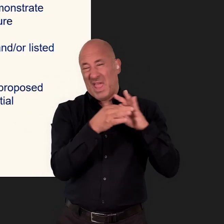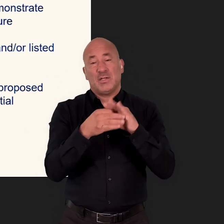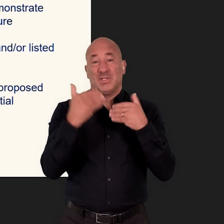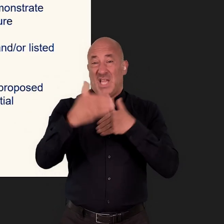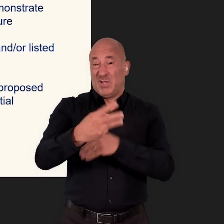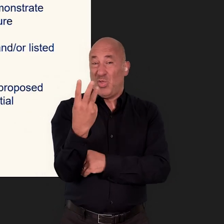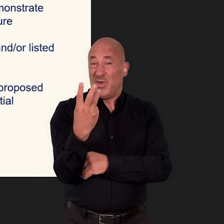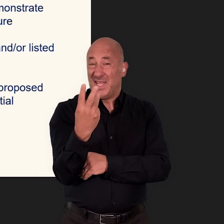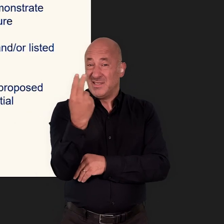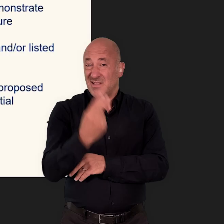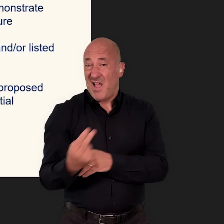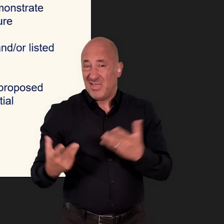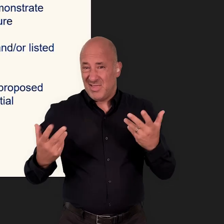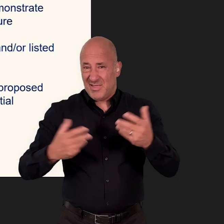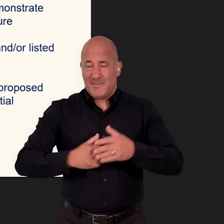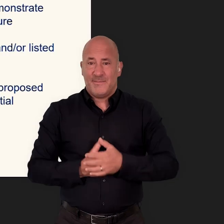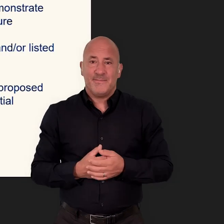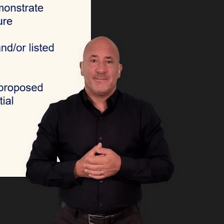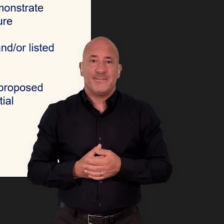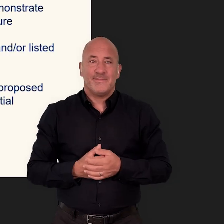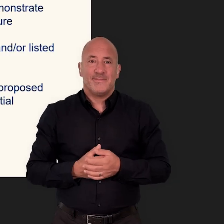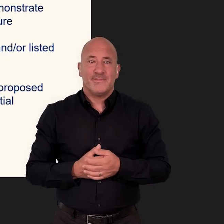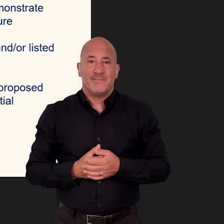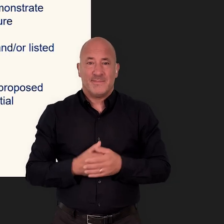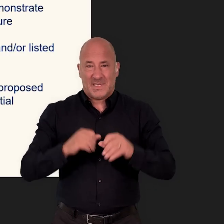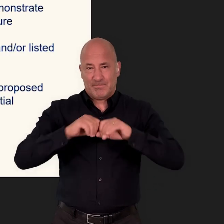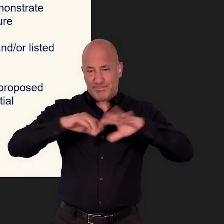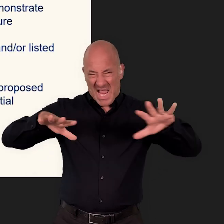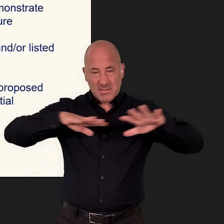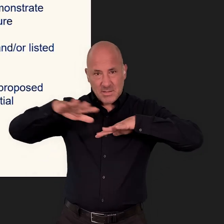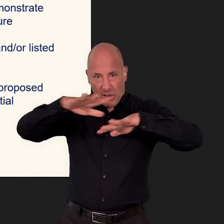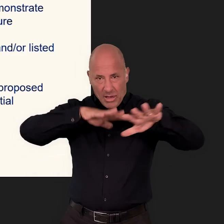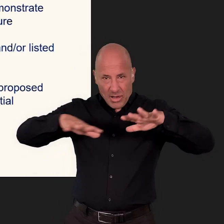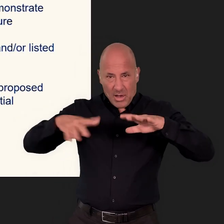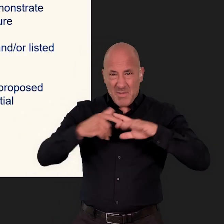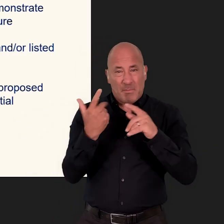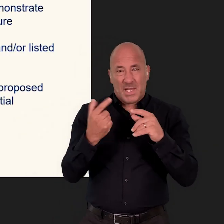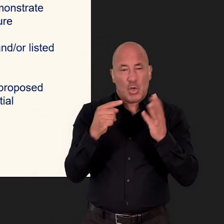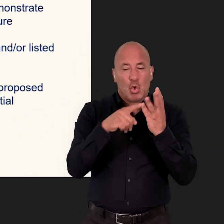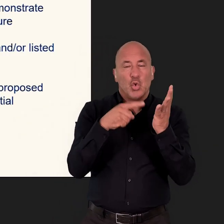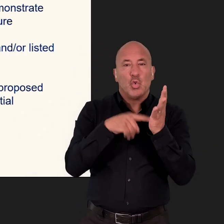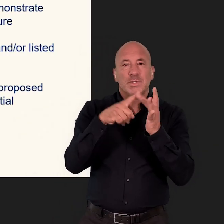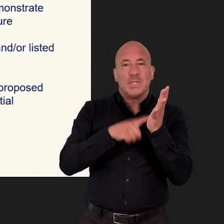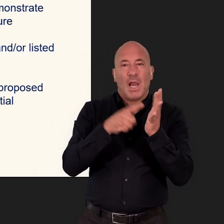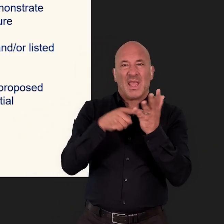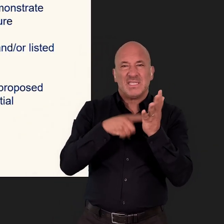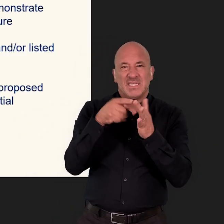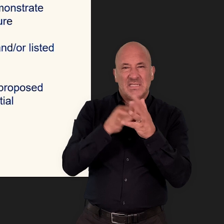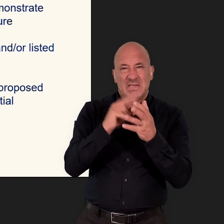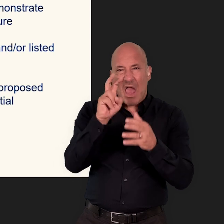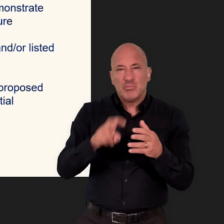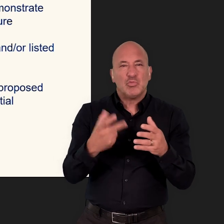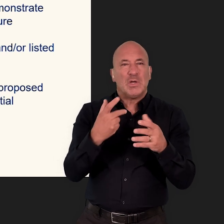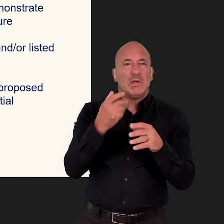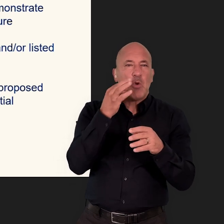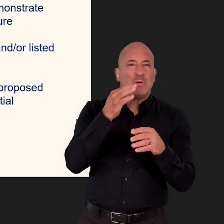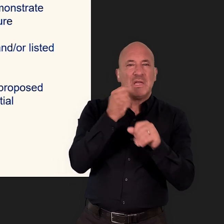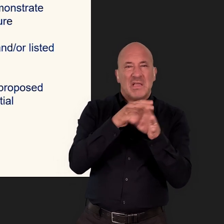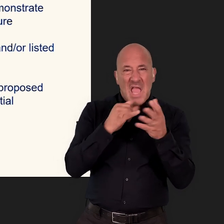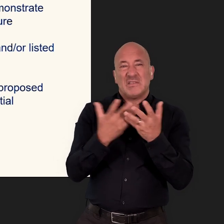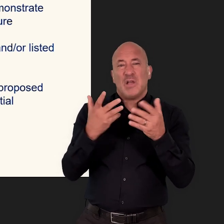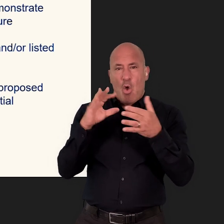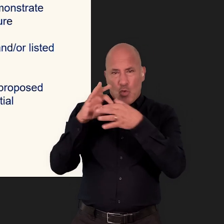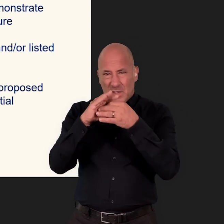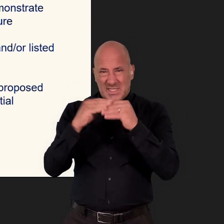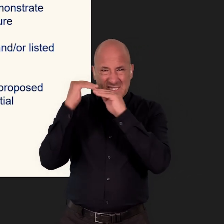sections provided on the Stage 3 design drawings. Spatial coordination may include utilities and